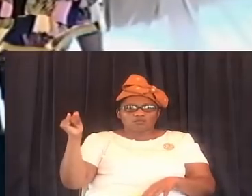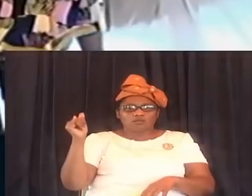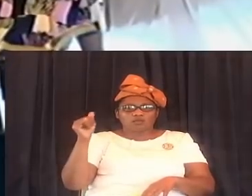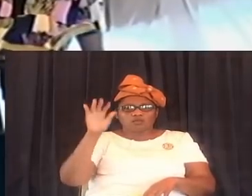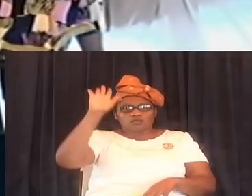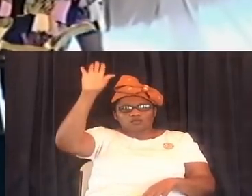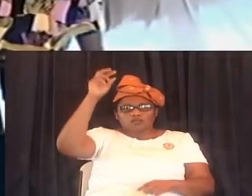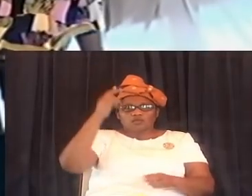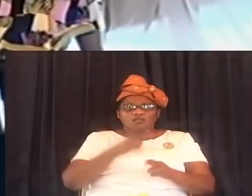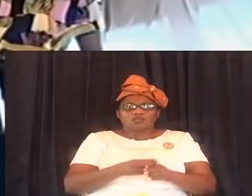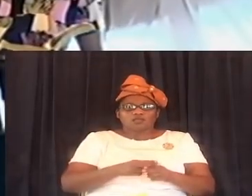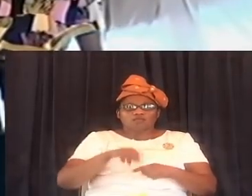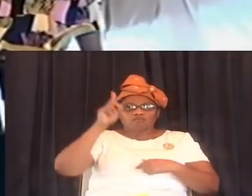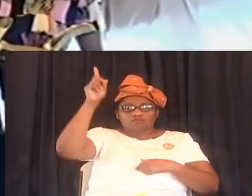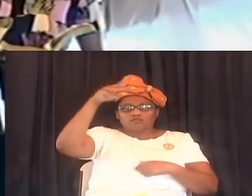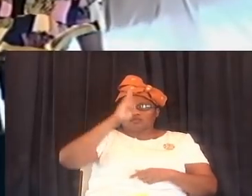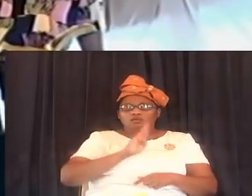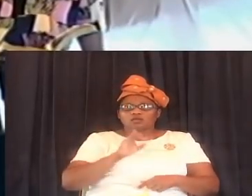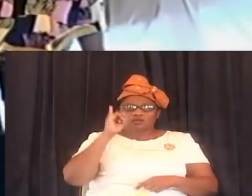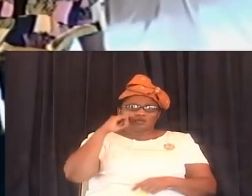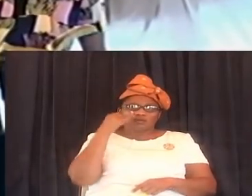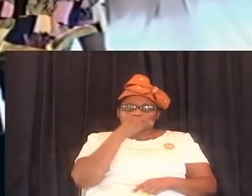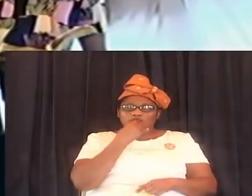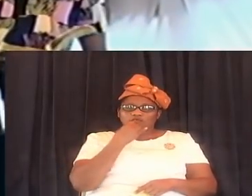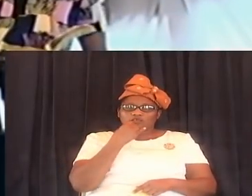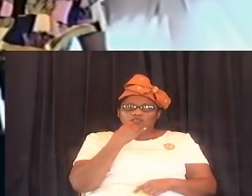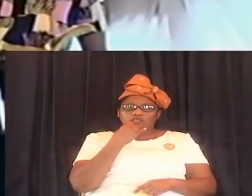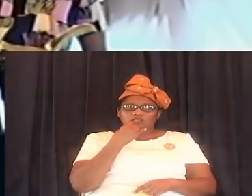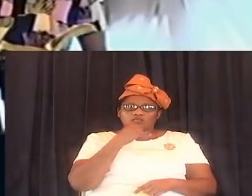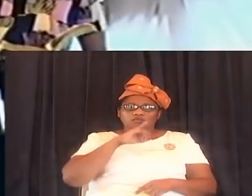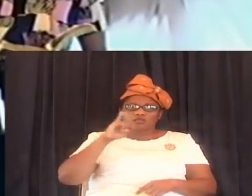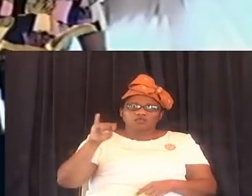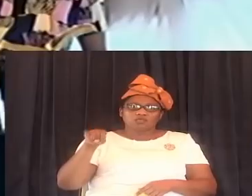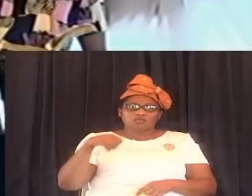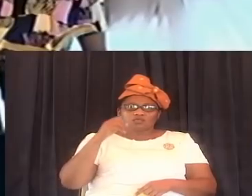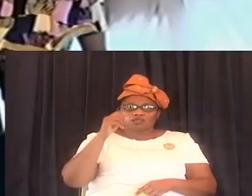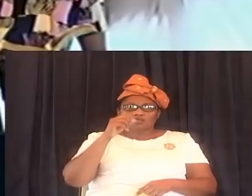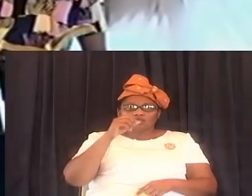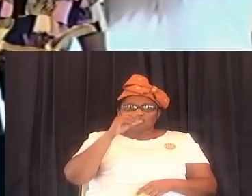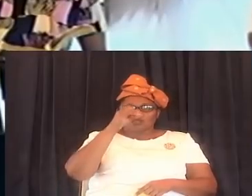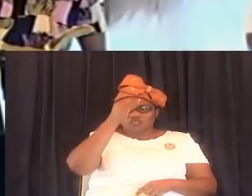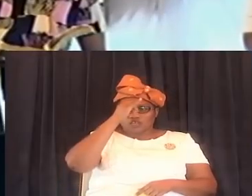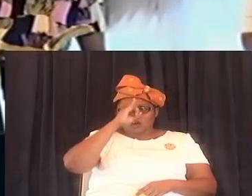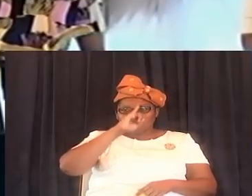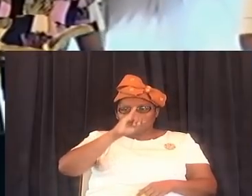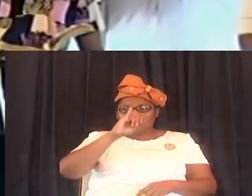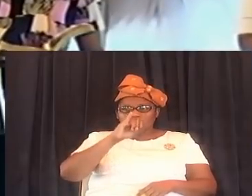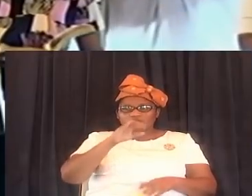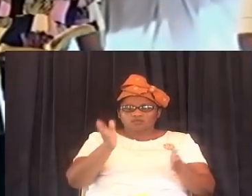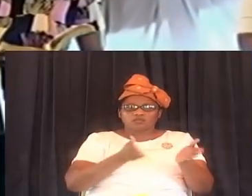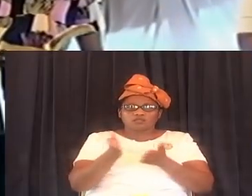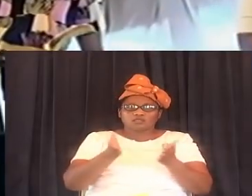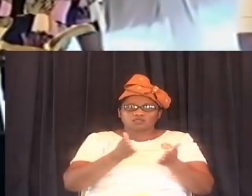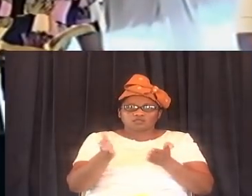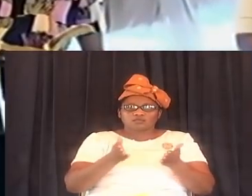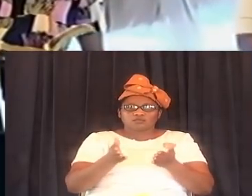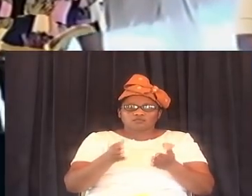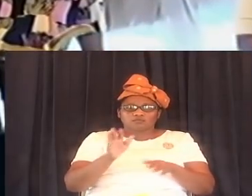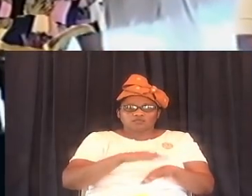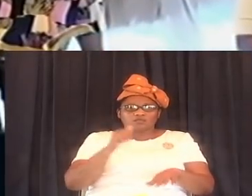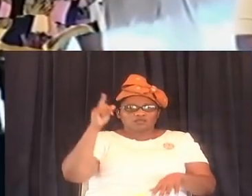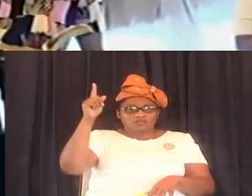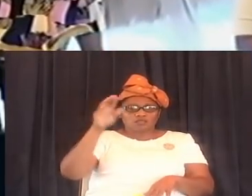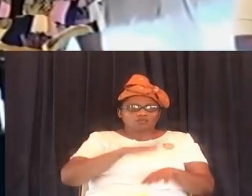Israel. For Jacob my servant's sake, and Israel my elect, I have even called thee by thy